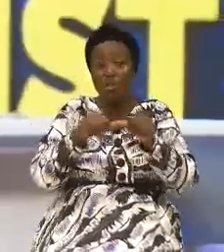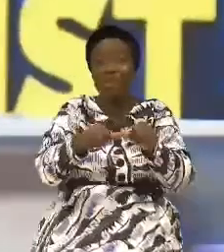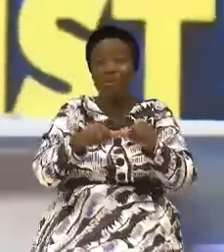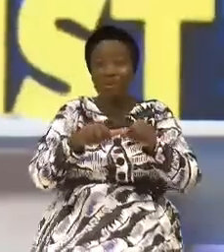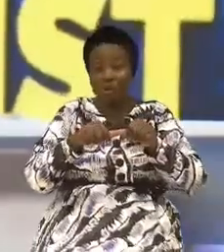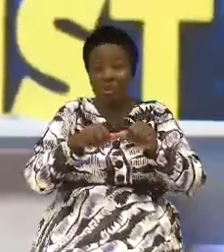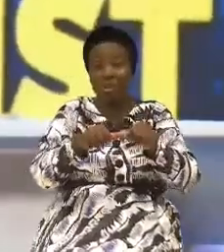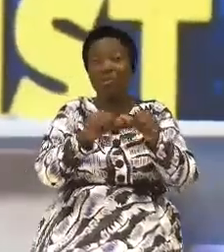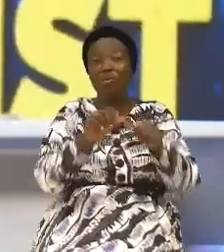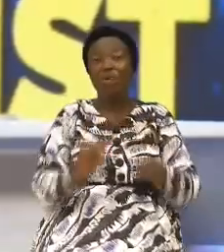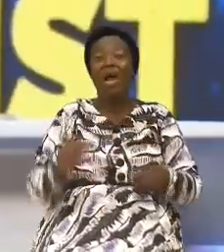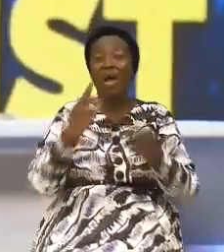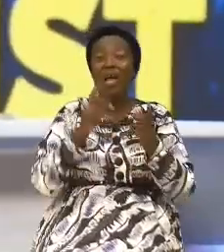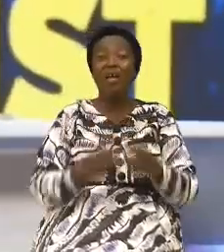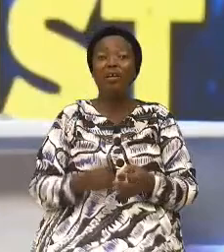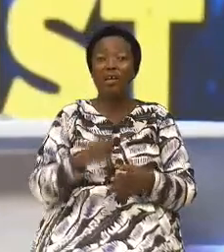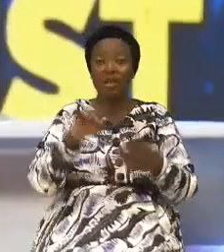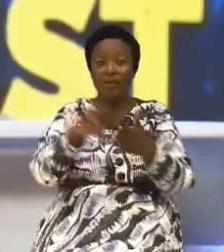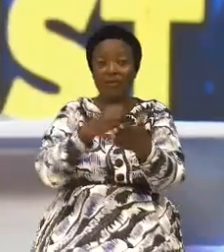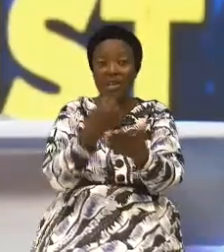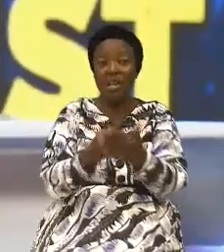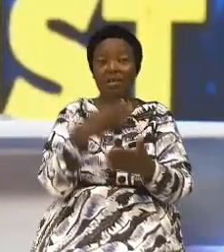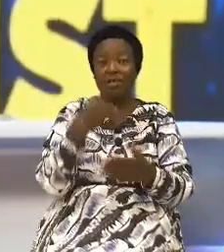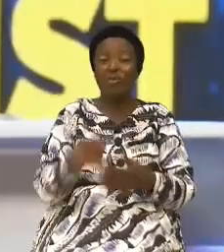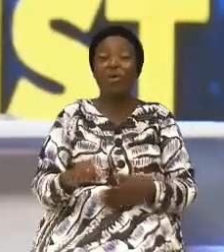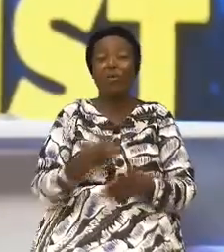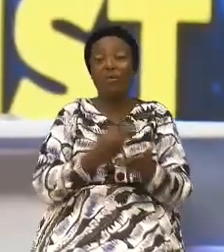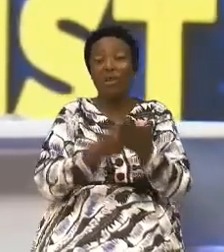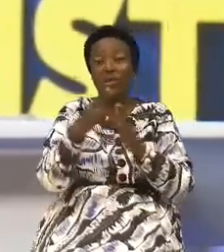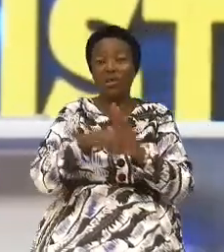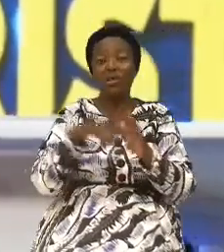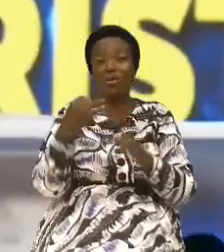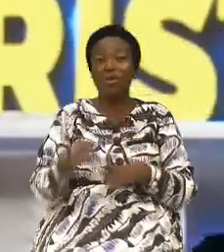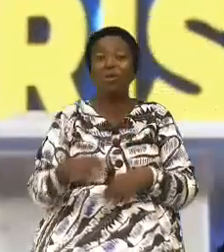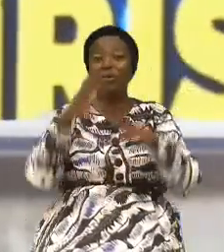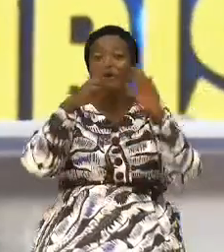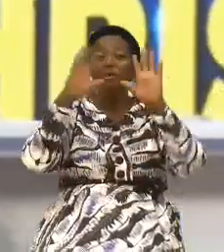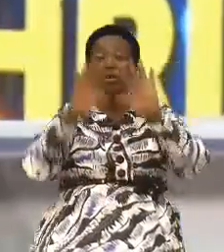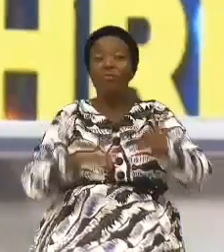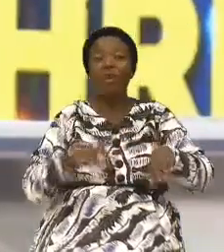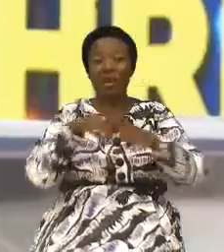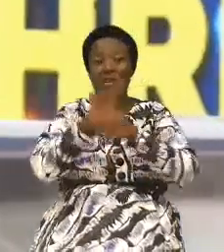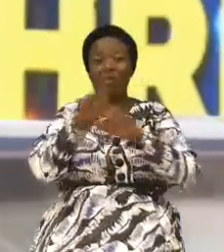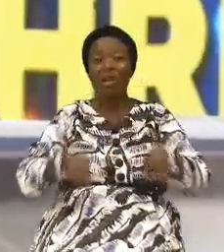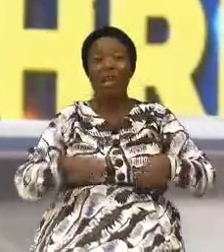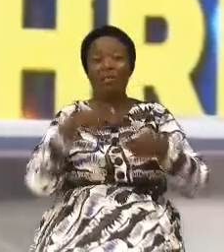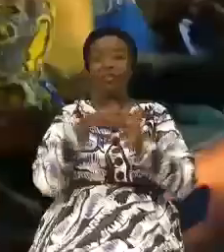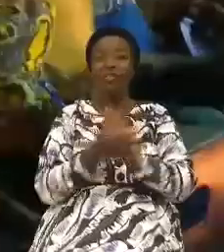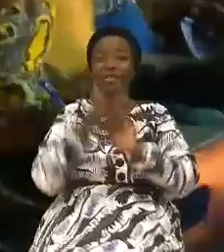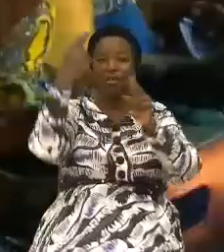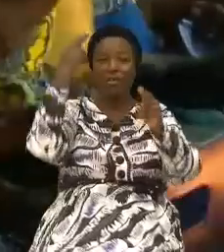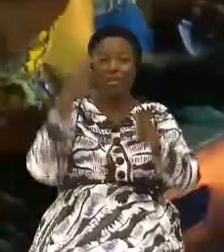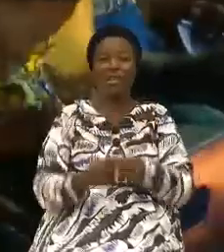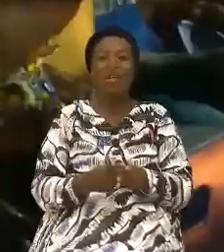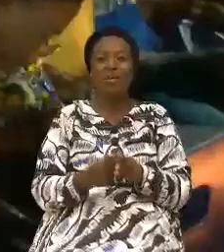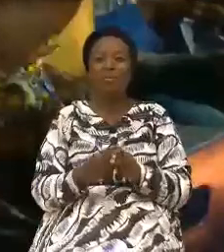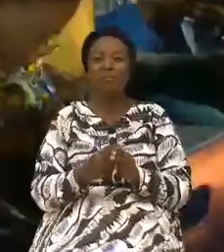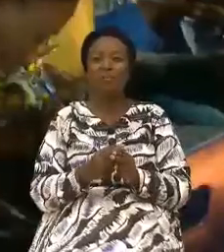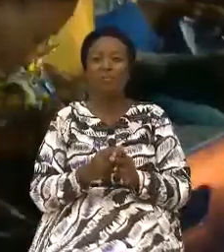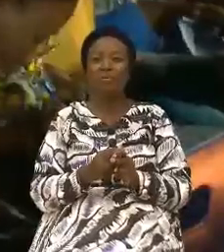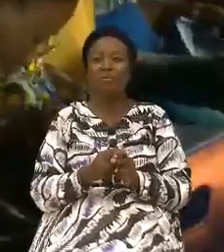continual evidence of righteousness, of rain in your life, in Jesus'